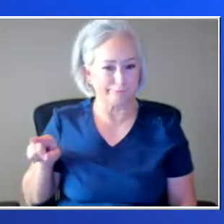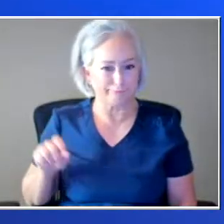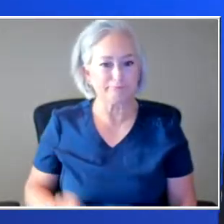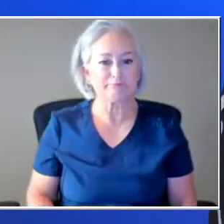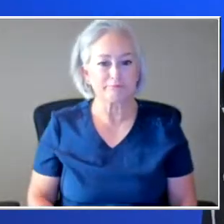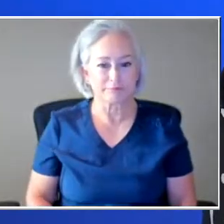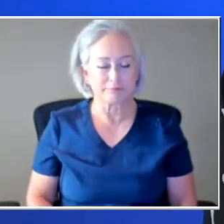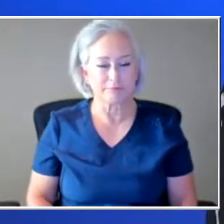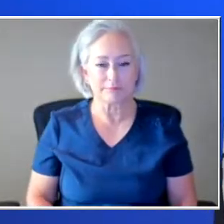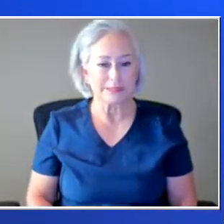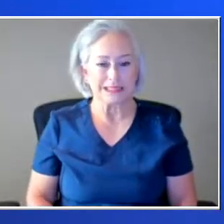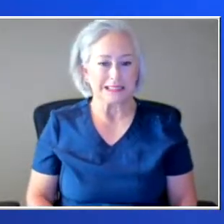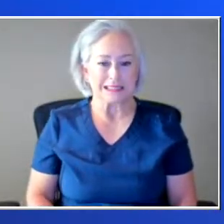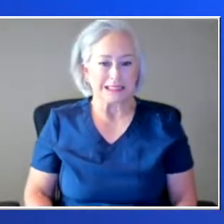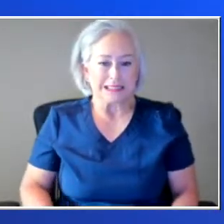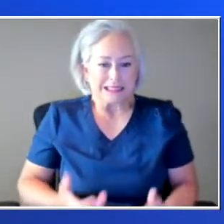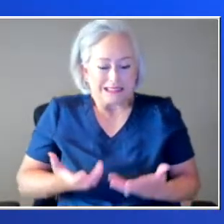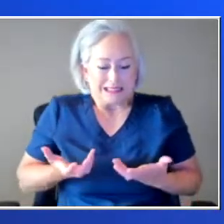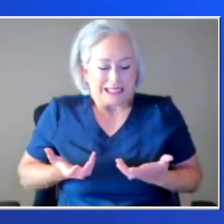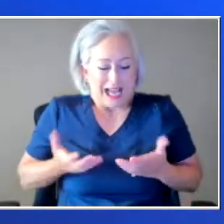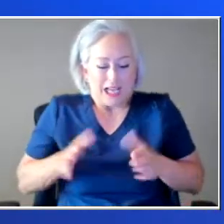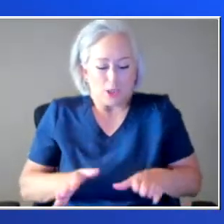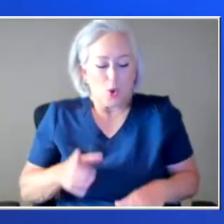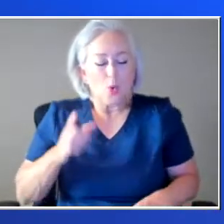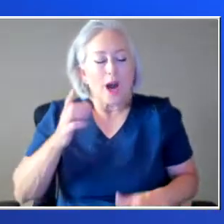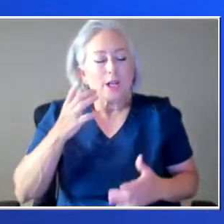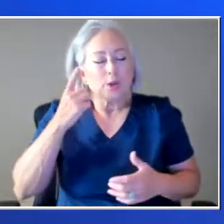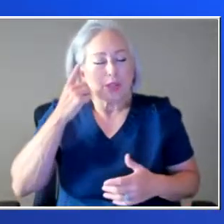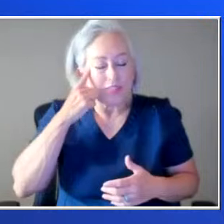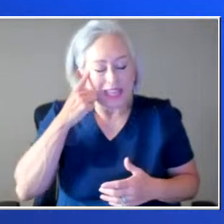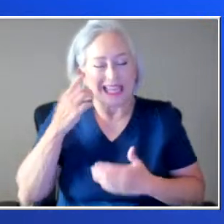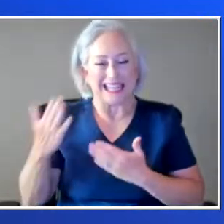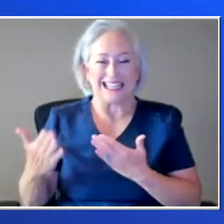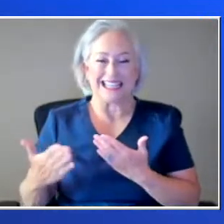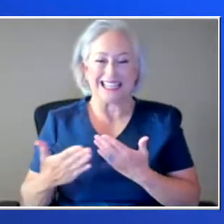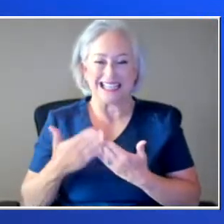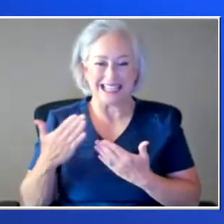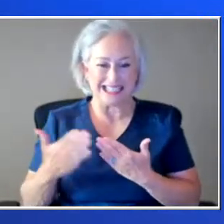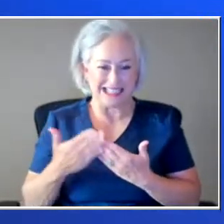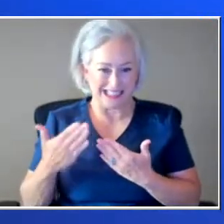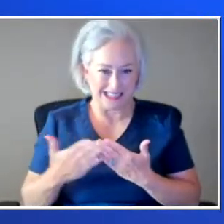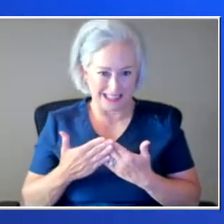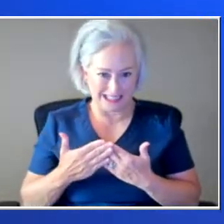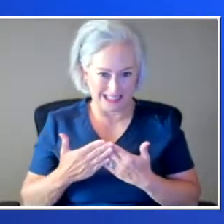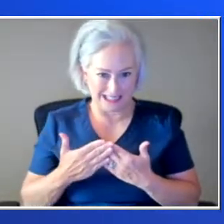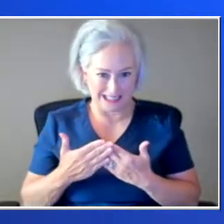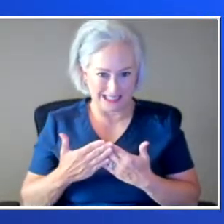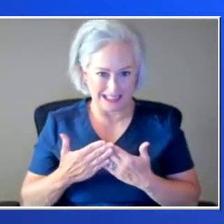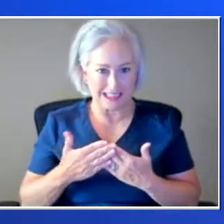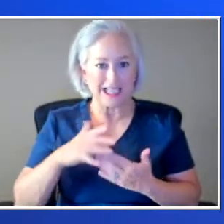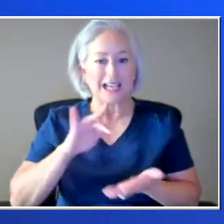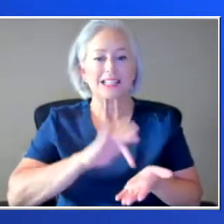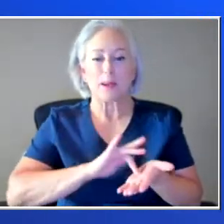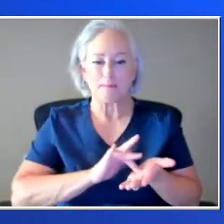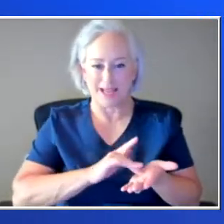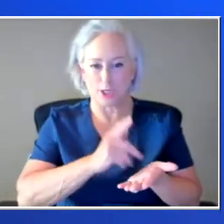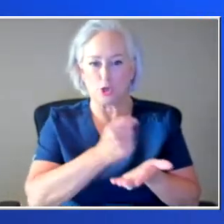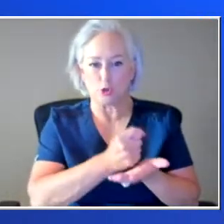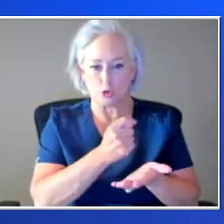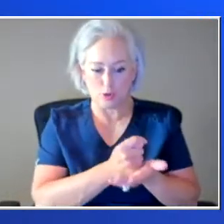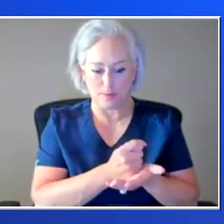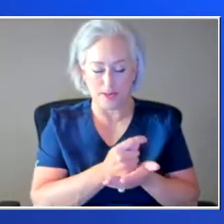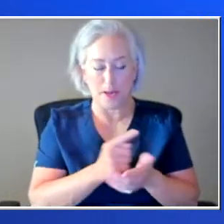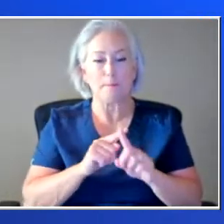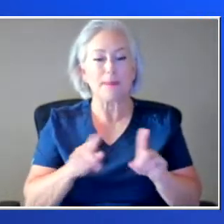I don't want anybody to think that it's easy because it is medical treatment, but compare it to